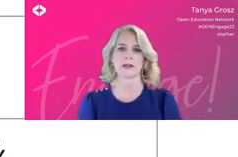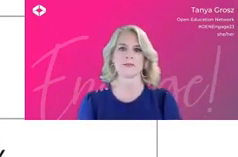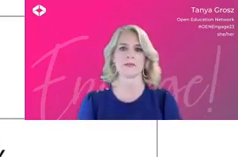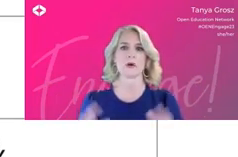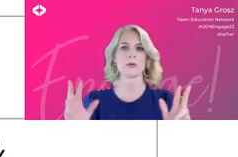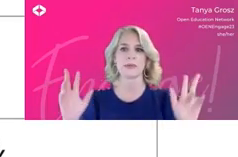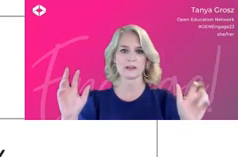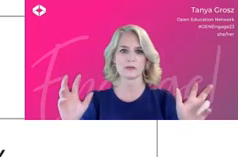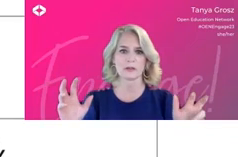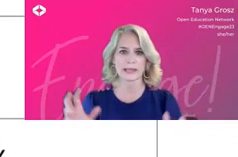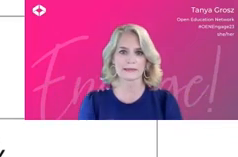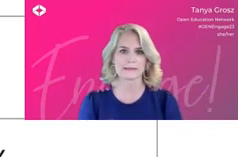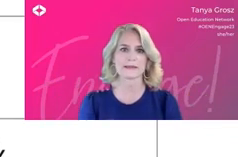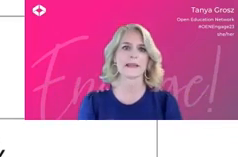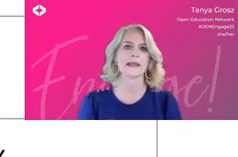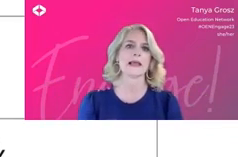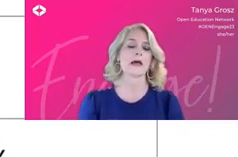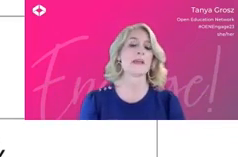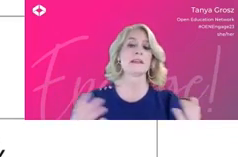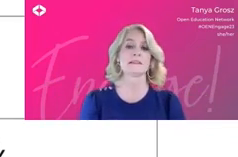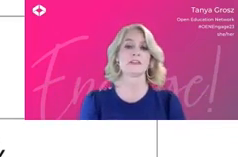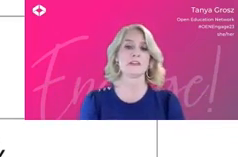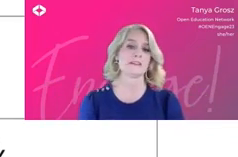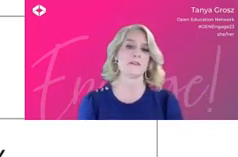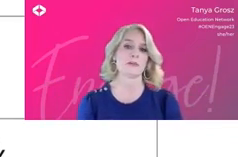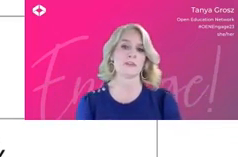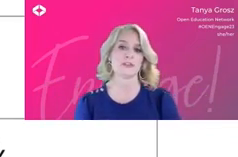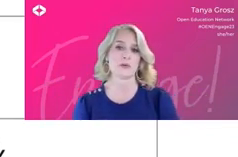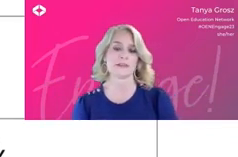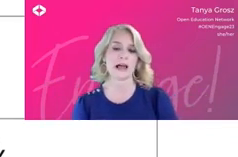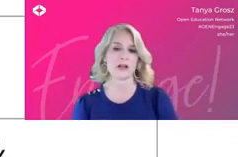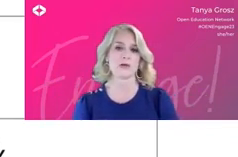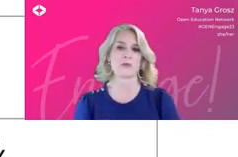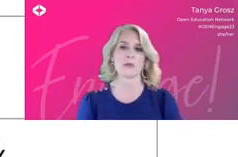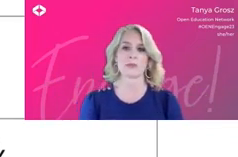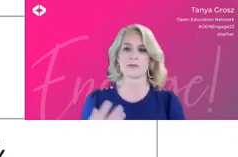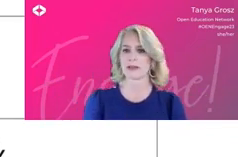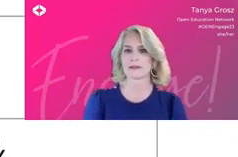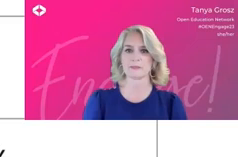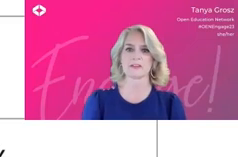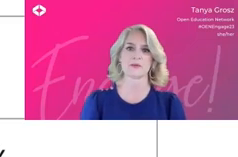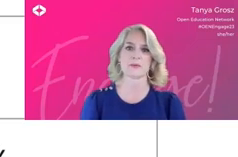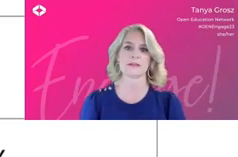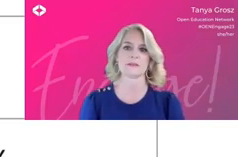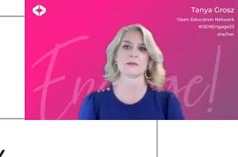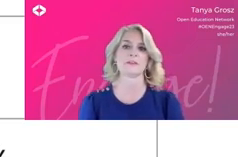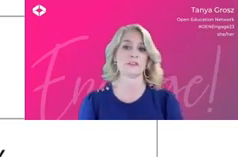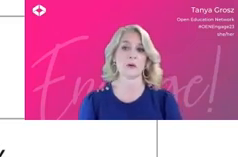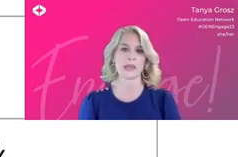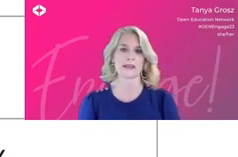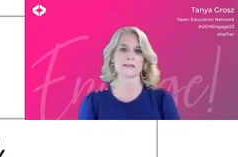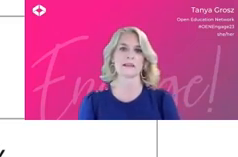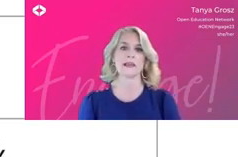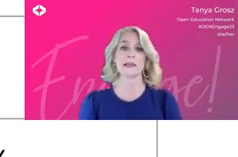own kind of Open Ped toolkit. And then session seven was show and tell, where we provided a space for participants